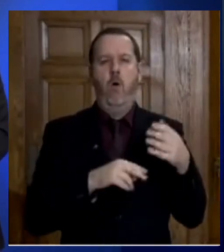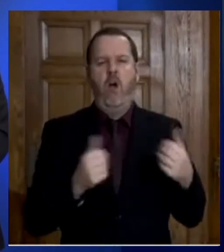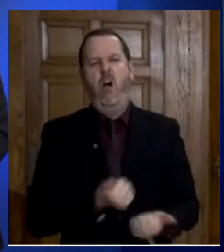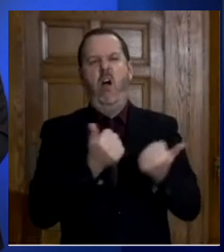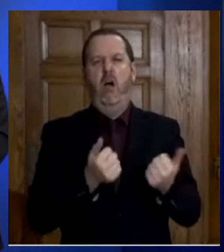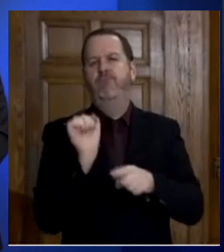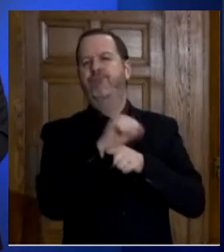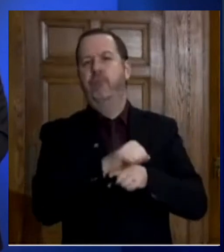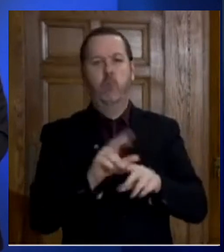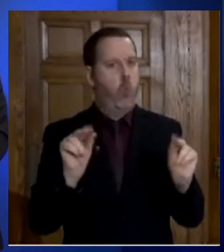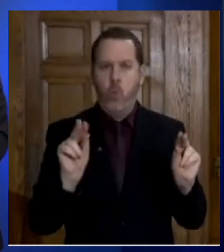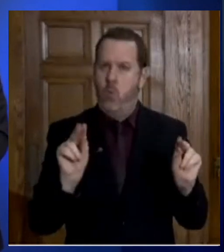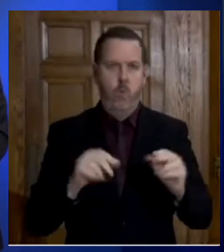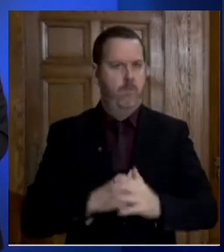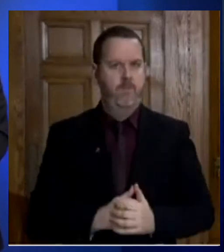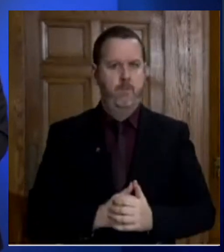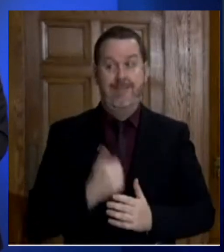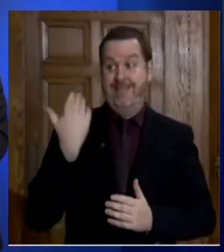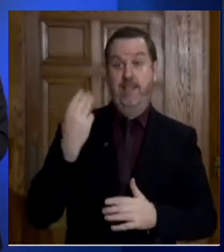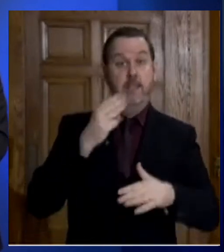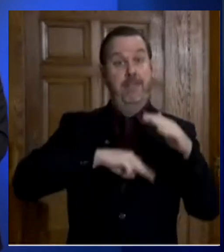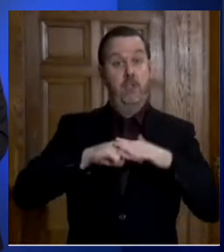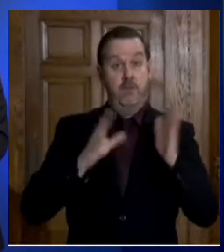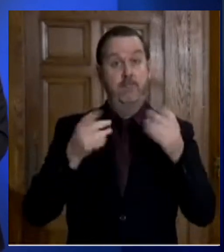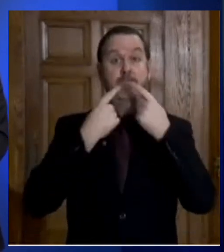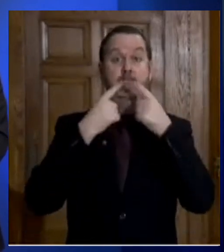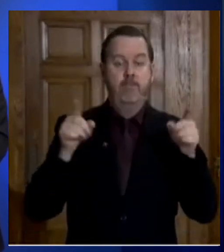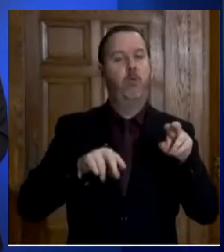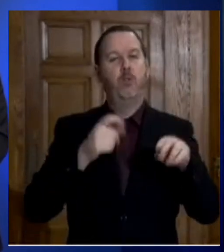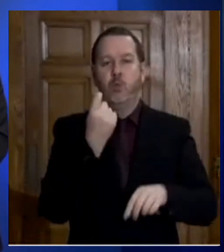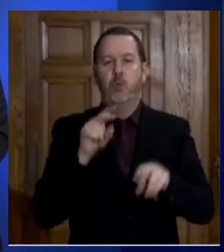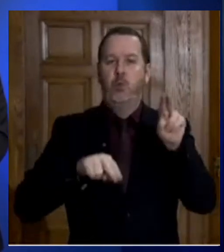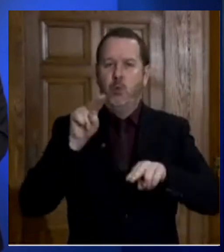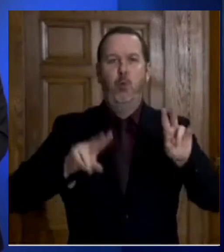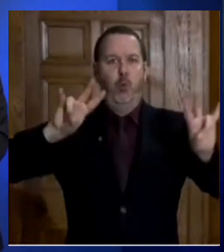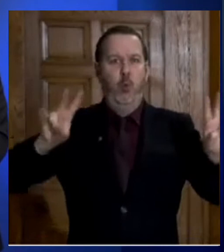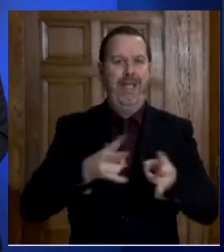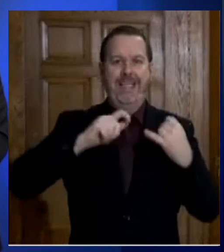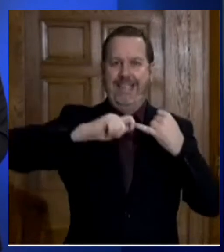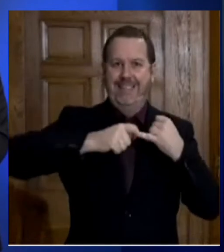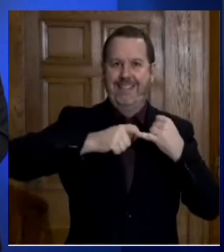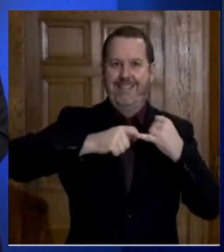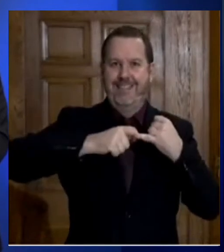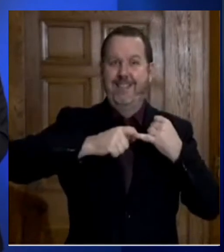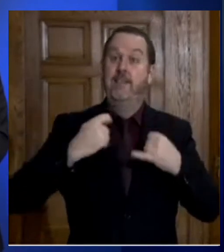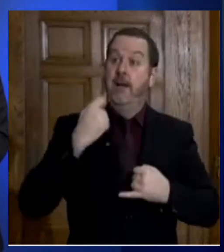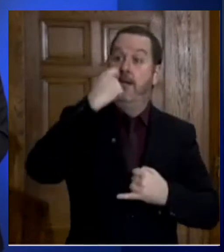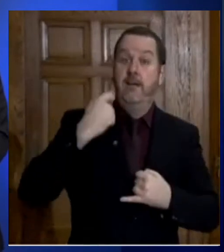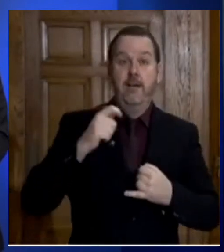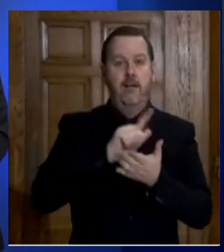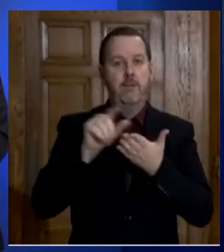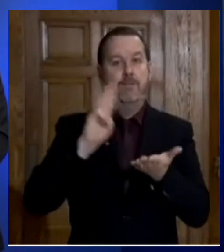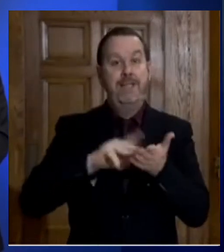the Minister has mentioned, we will be shortly rolling out a new rapid test for our emergency departments, and this test delivers results in 12 minutes and